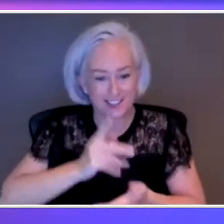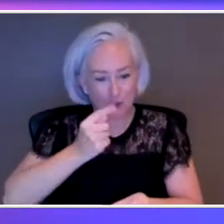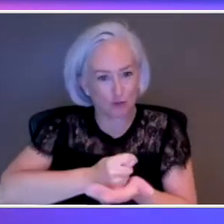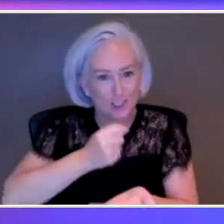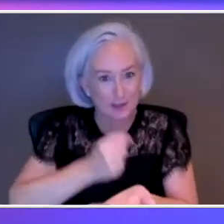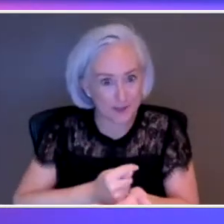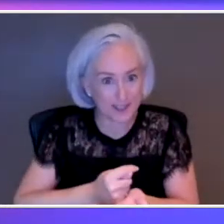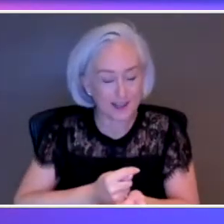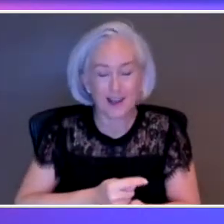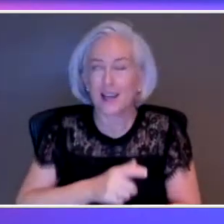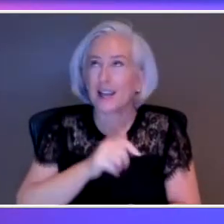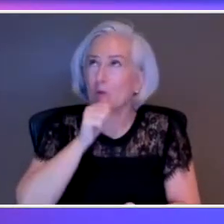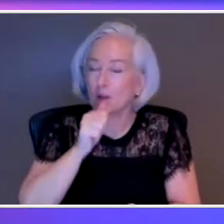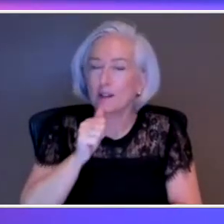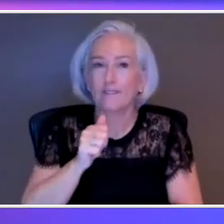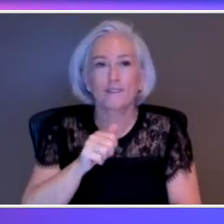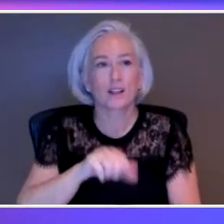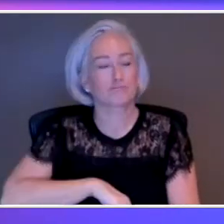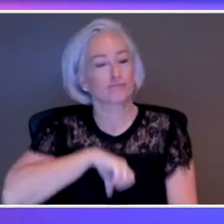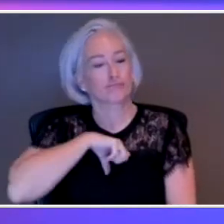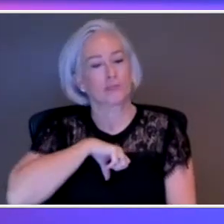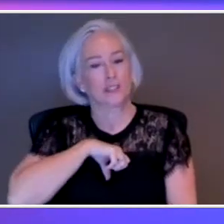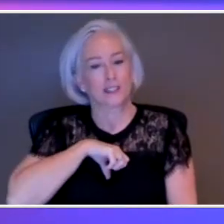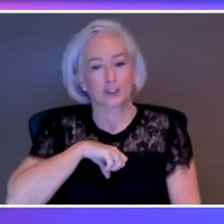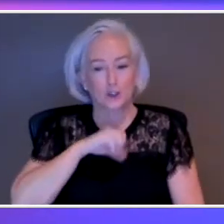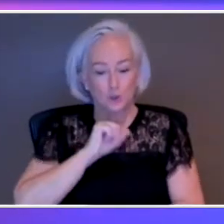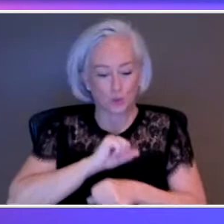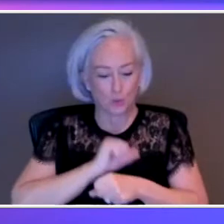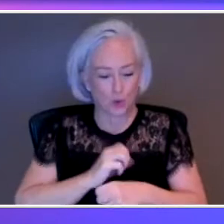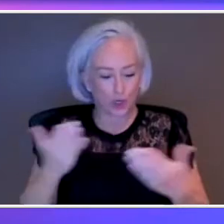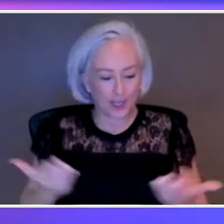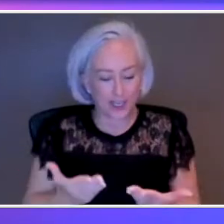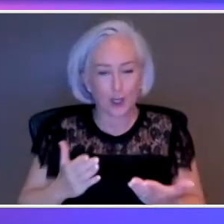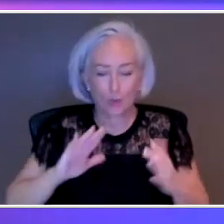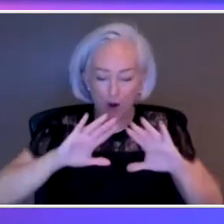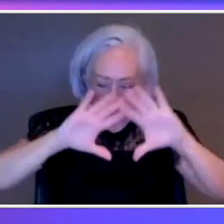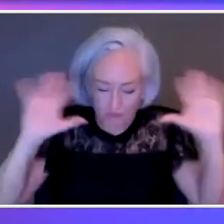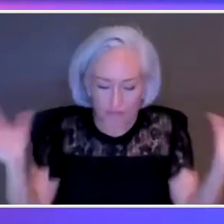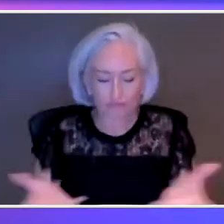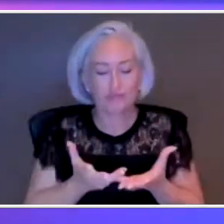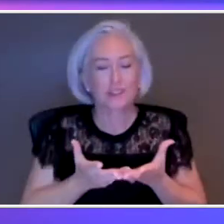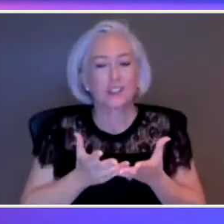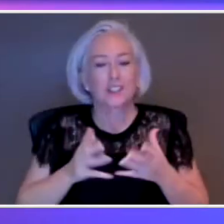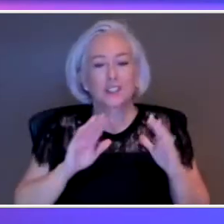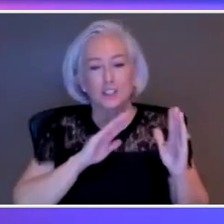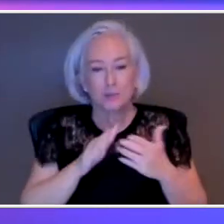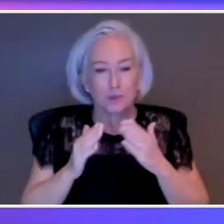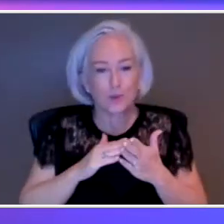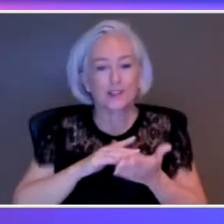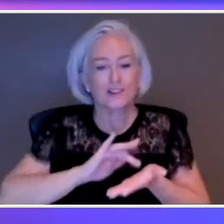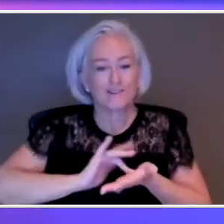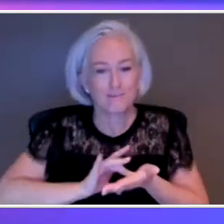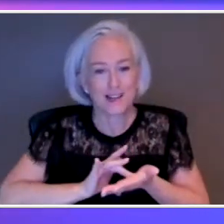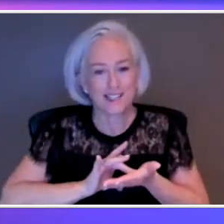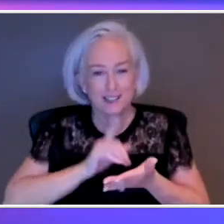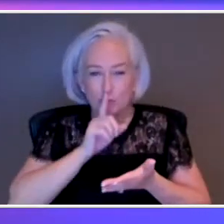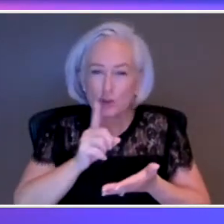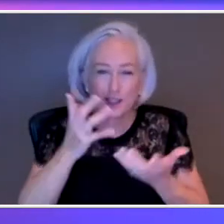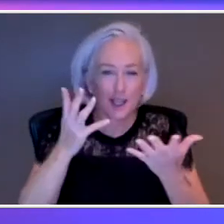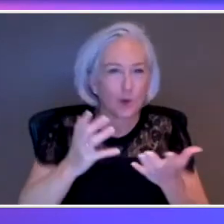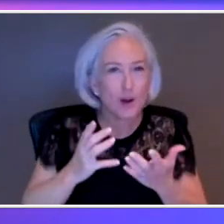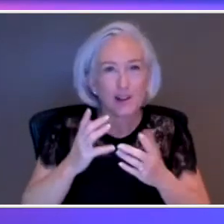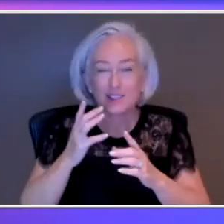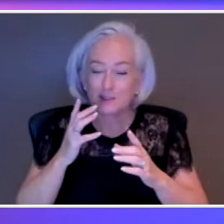community is driven to really push things forward, stay on the cutting edge, and try to help patients as